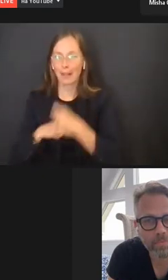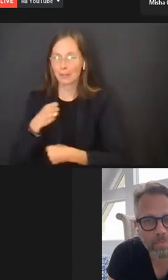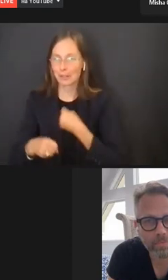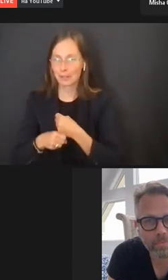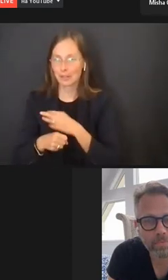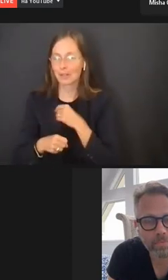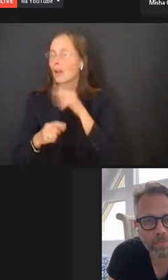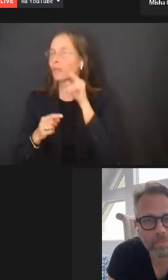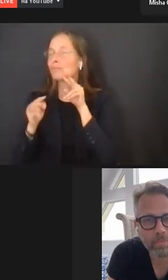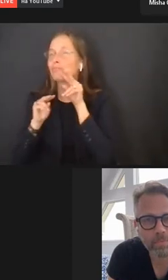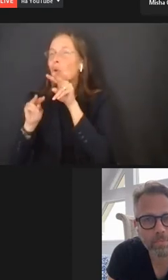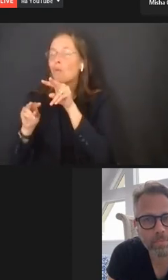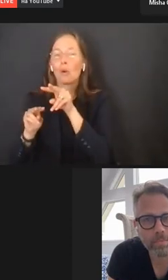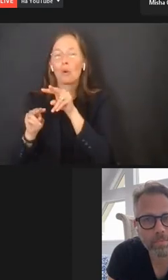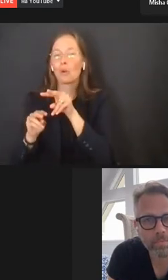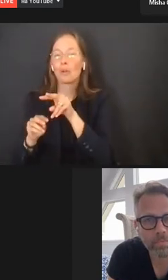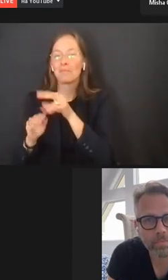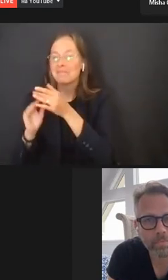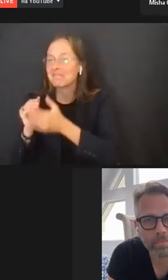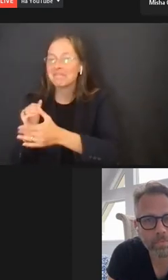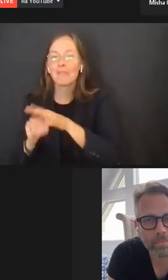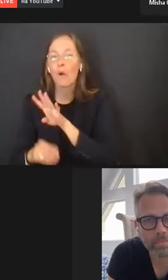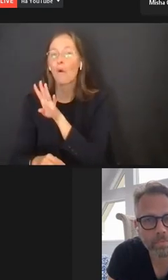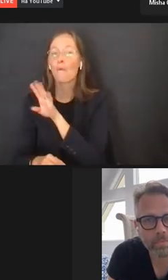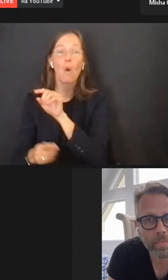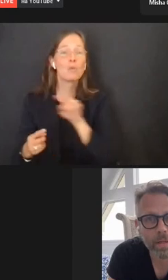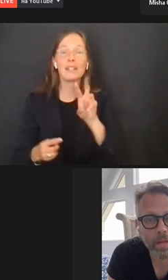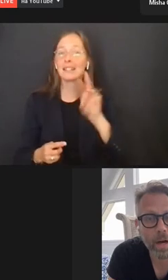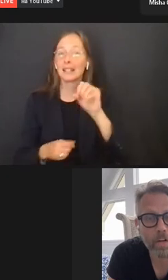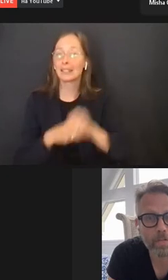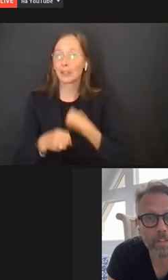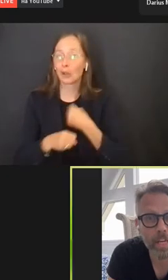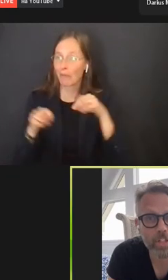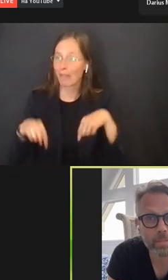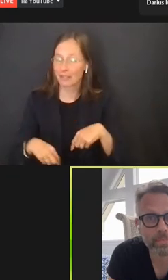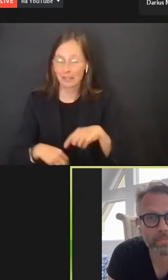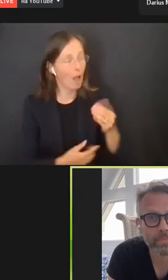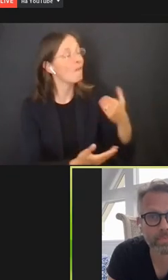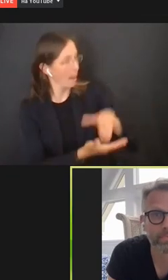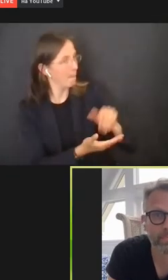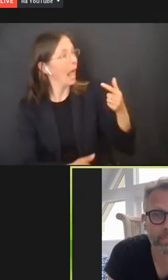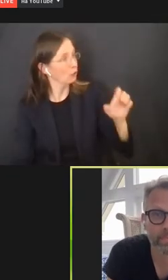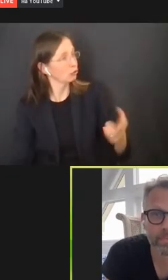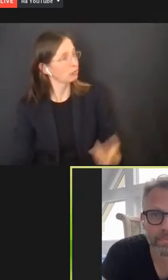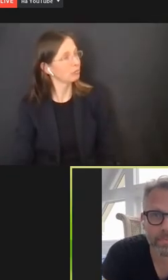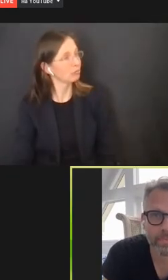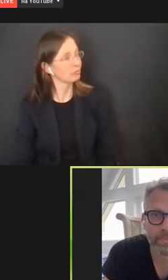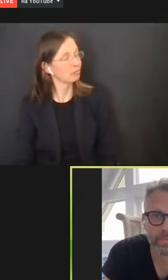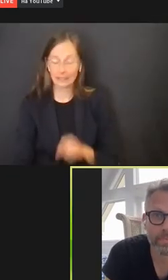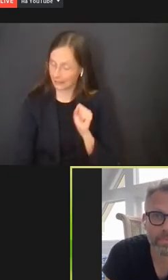another 40 to 60 years of this. Of middle-agedom.